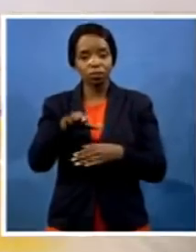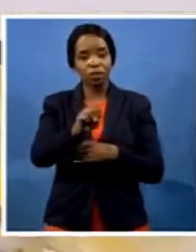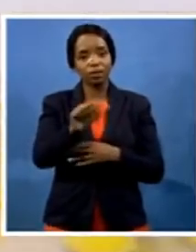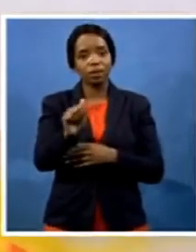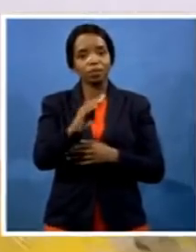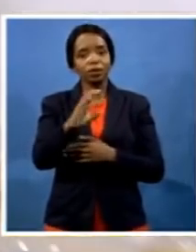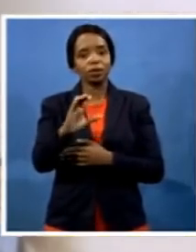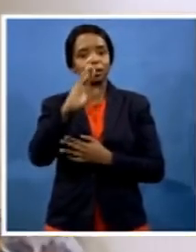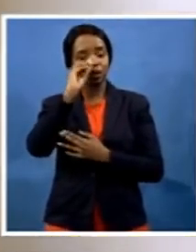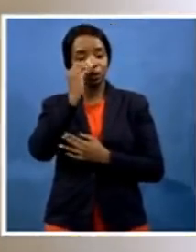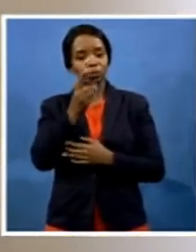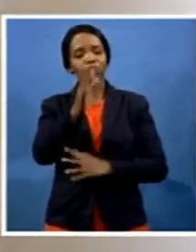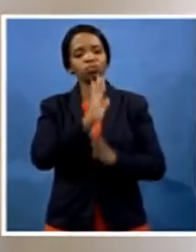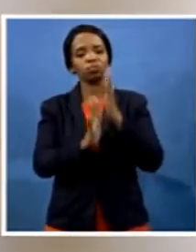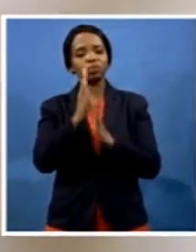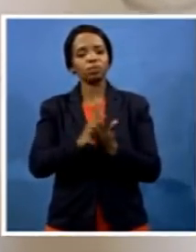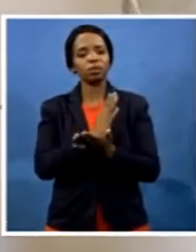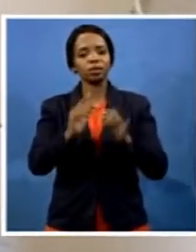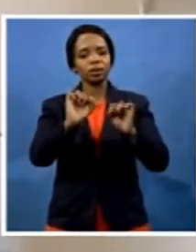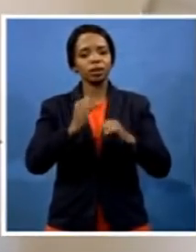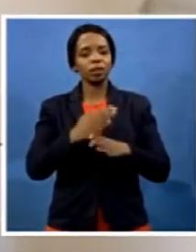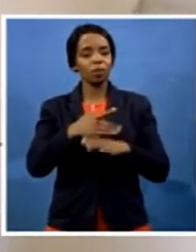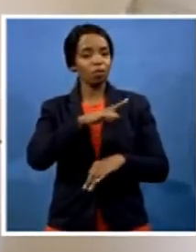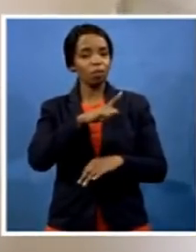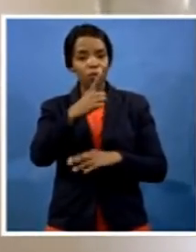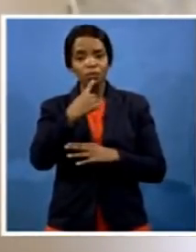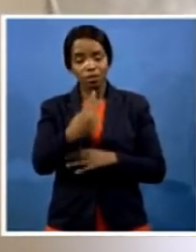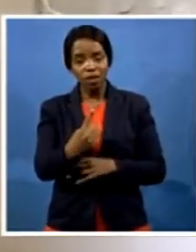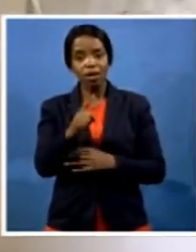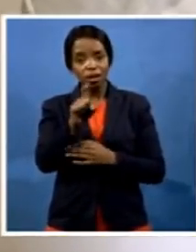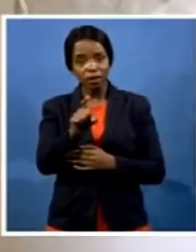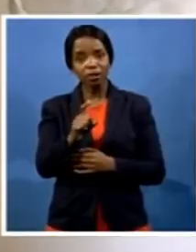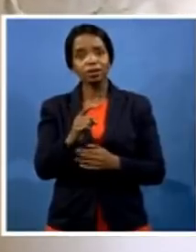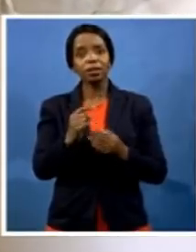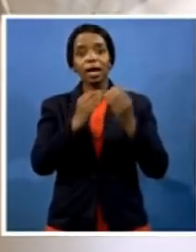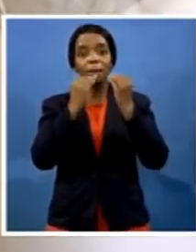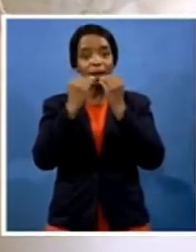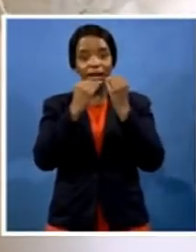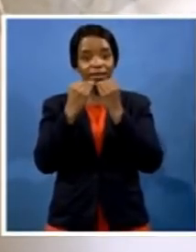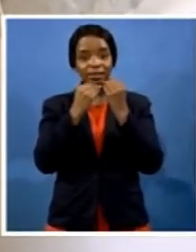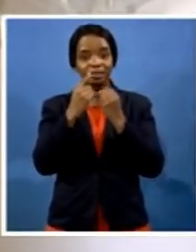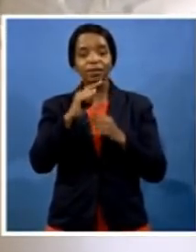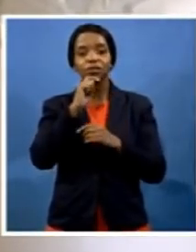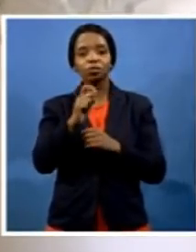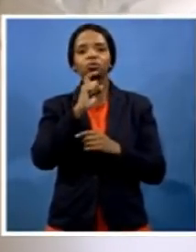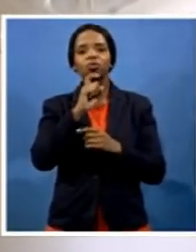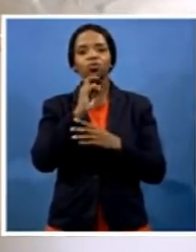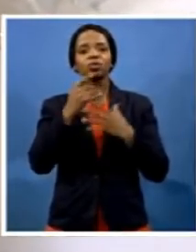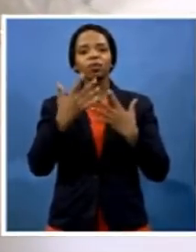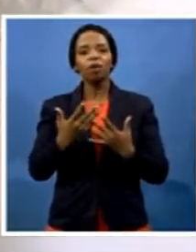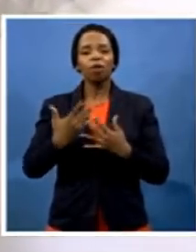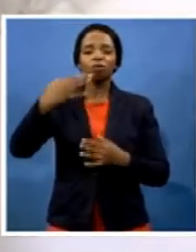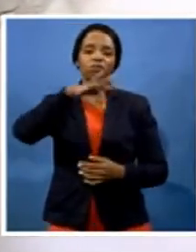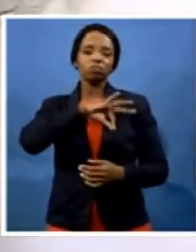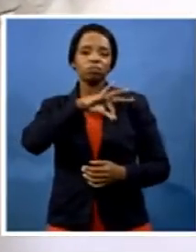that you would normally recycle to earn a living as a graduate that's unemployed, but now because you're unable to do any